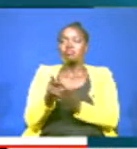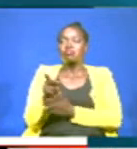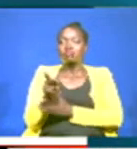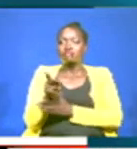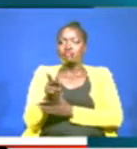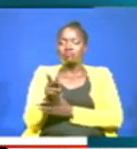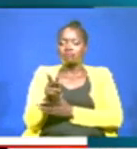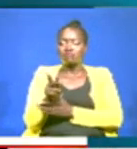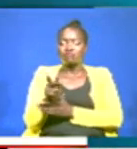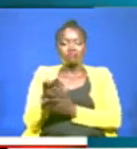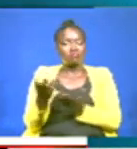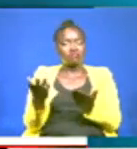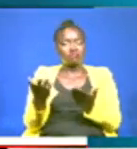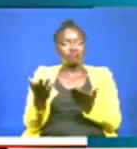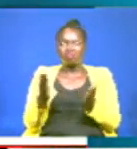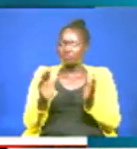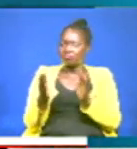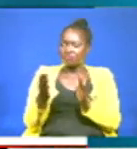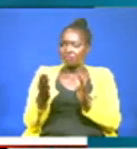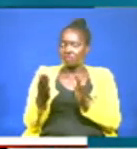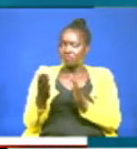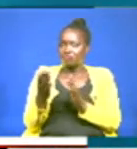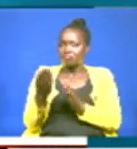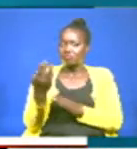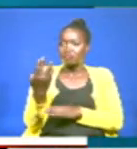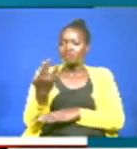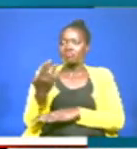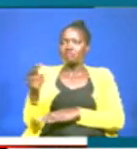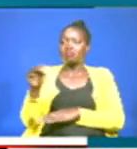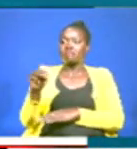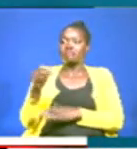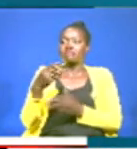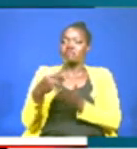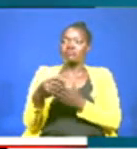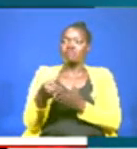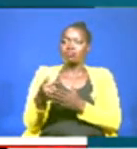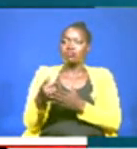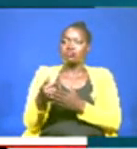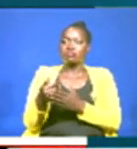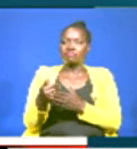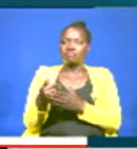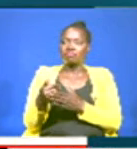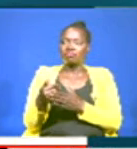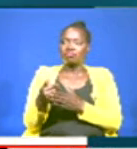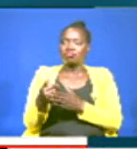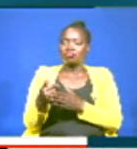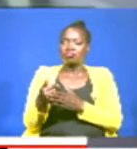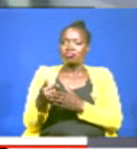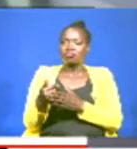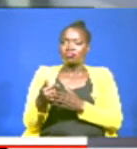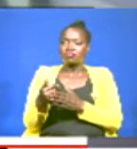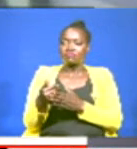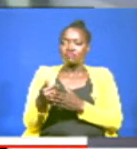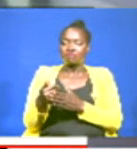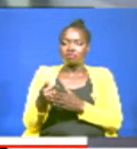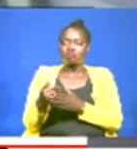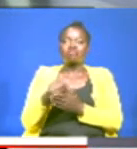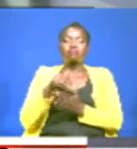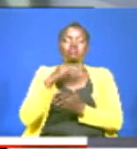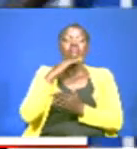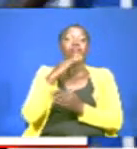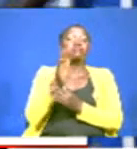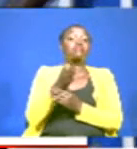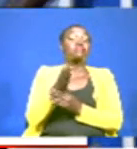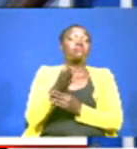is estimated currently at 4 million shillings thereabout. Remember, Kasavuli died Thursday